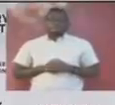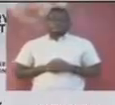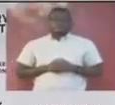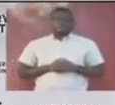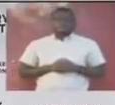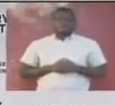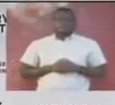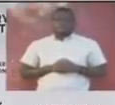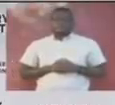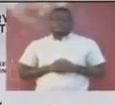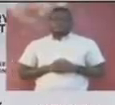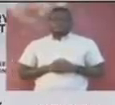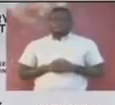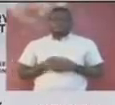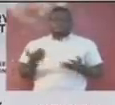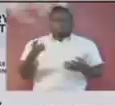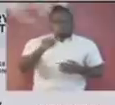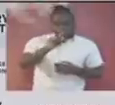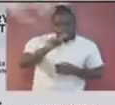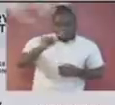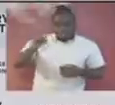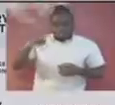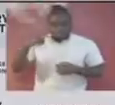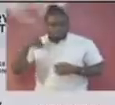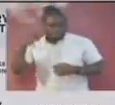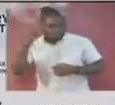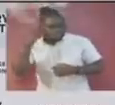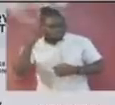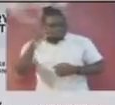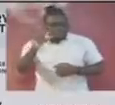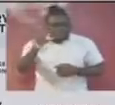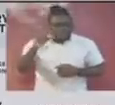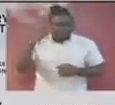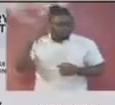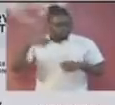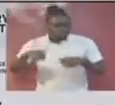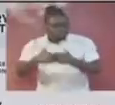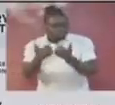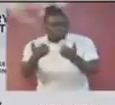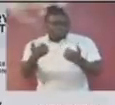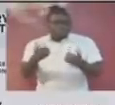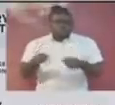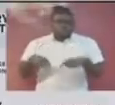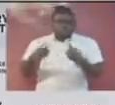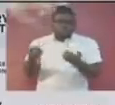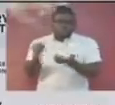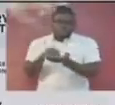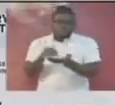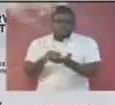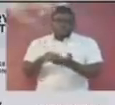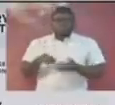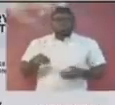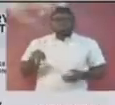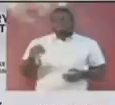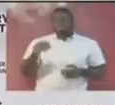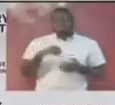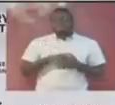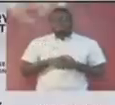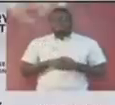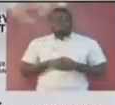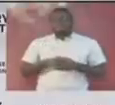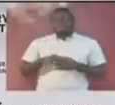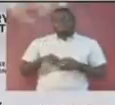Okay, we seem to have a little challenge. So let's go now to Wired 868 for 1 follow-up question, please.